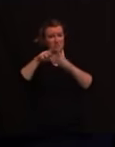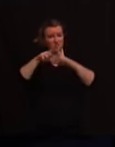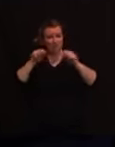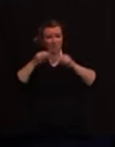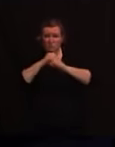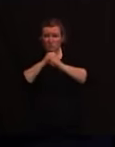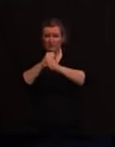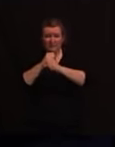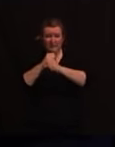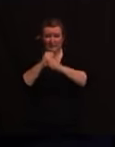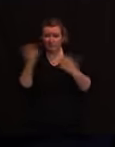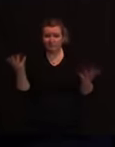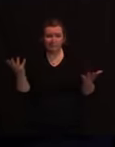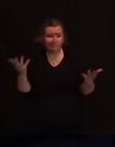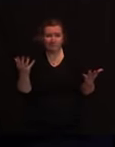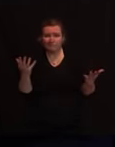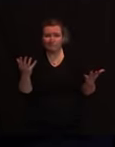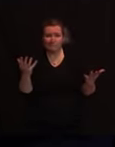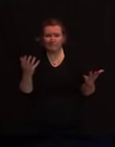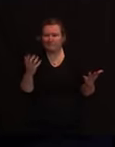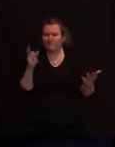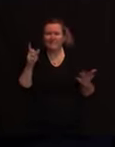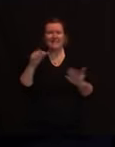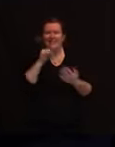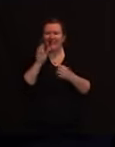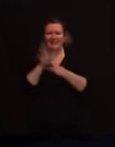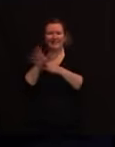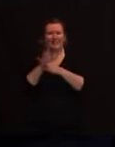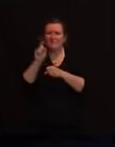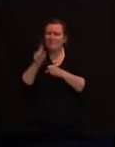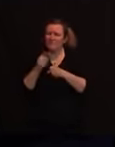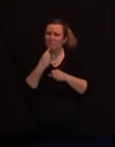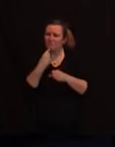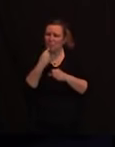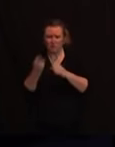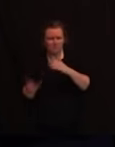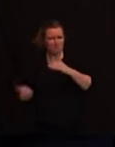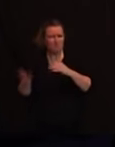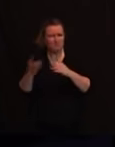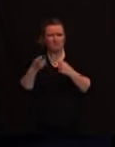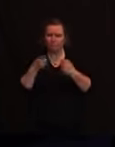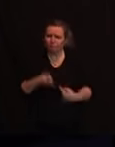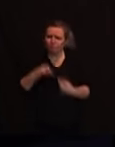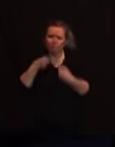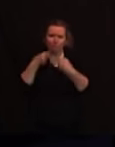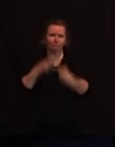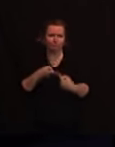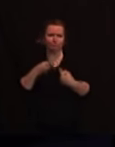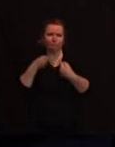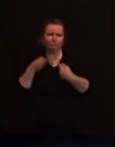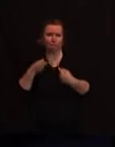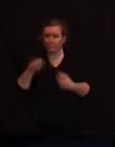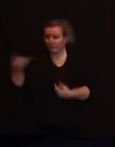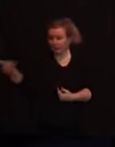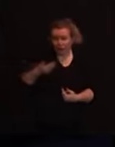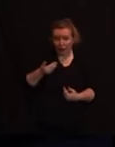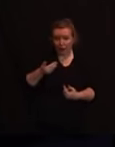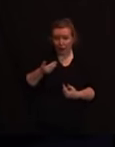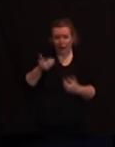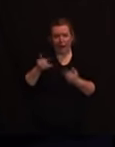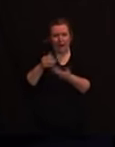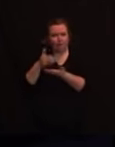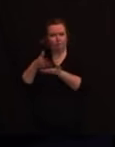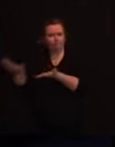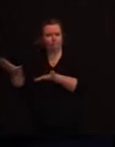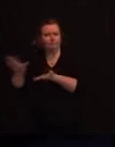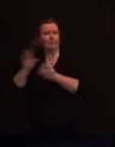better. Small business owners are struggling to keep people on their payrolls and their doors open. I've been pushing the SBA and Treasury to